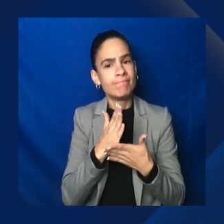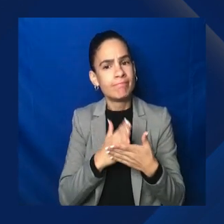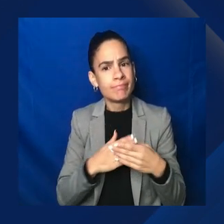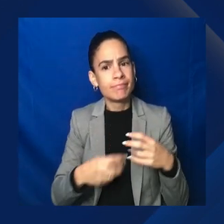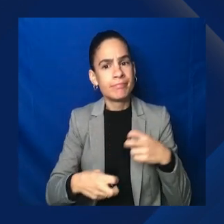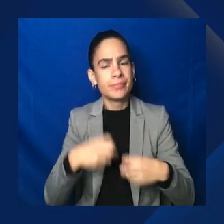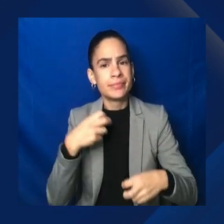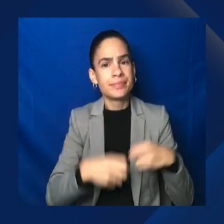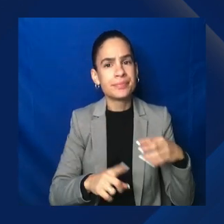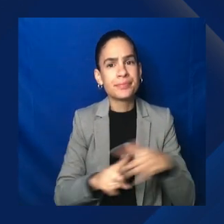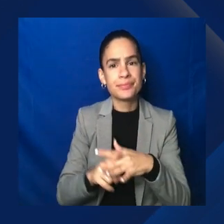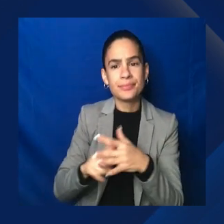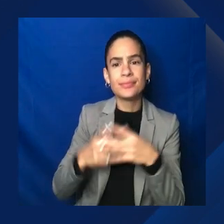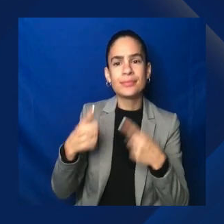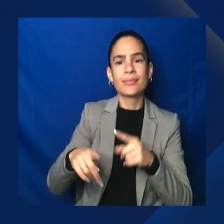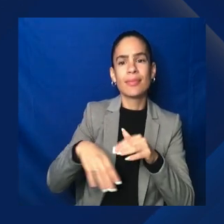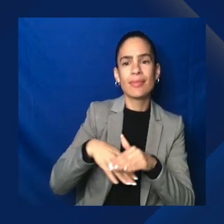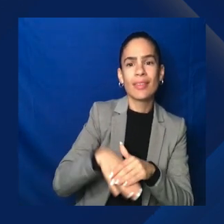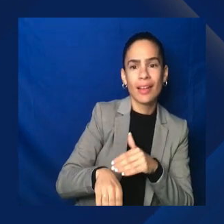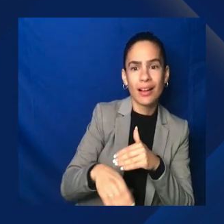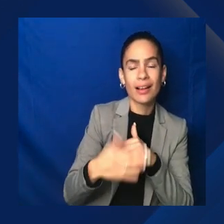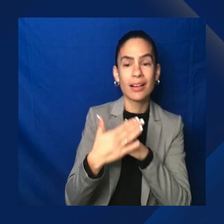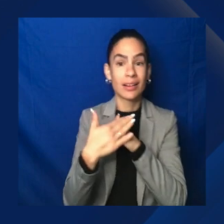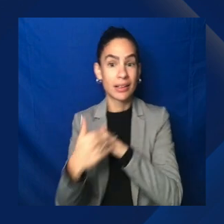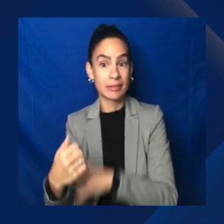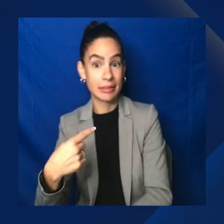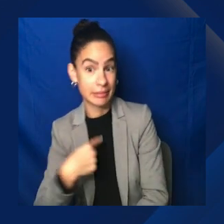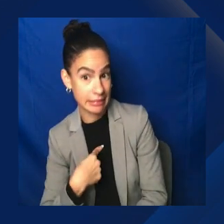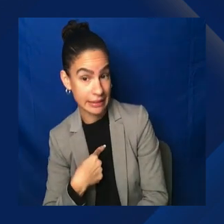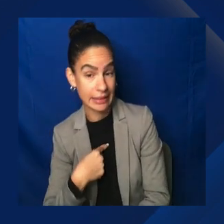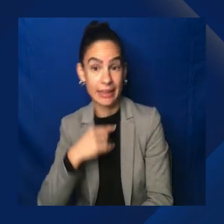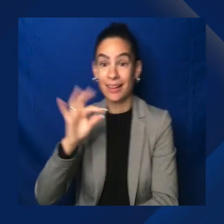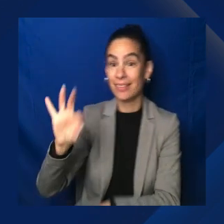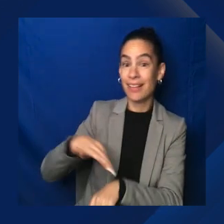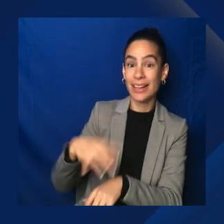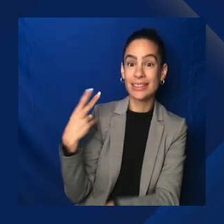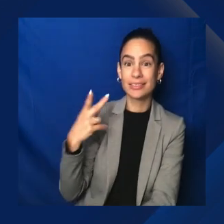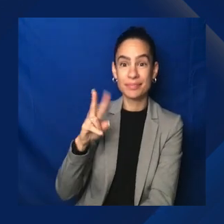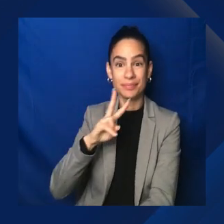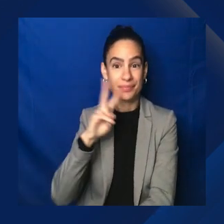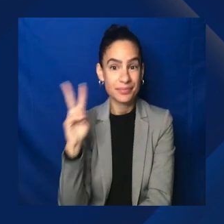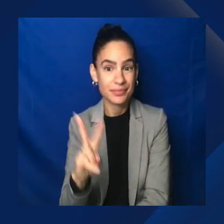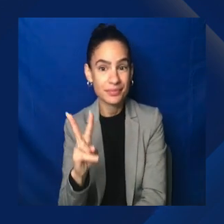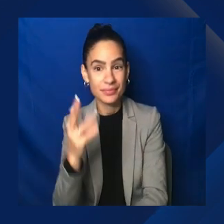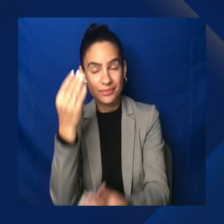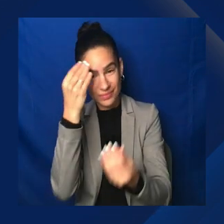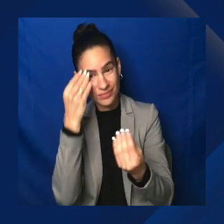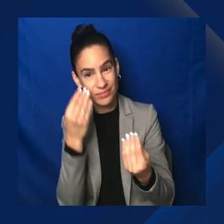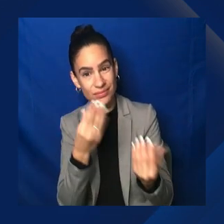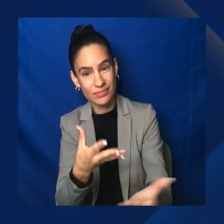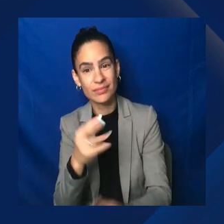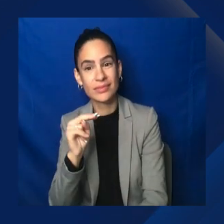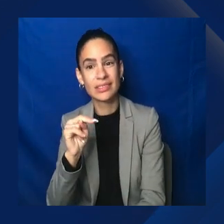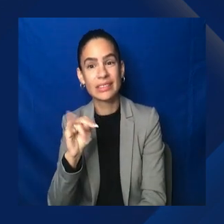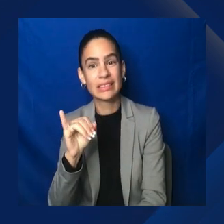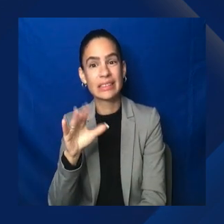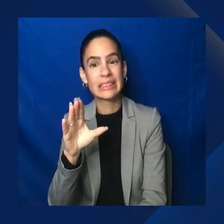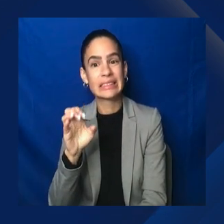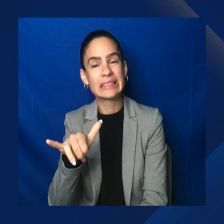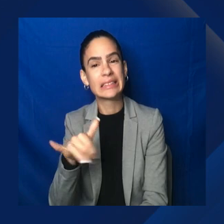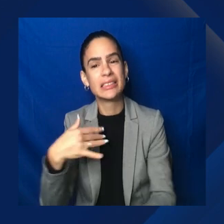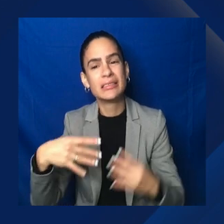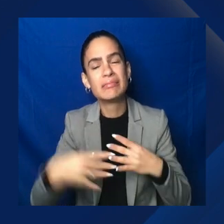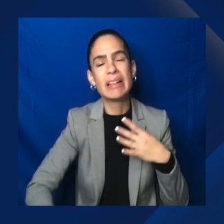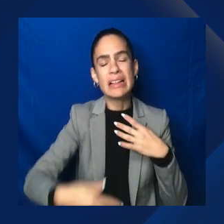her fiance to a counseling room and let us know that Nisi was hemorrhaging really, really bad and that they were going to have to give